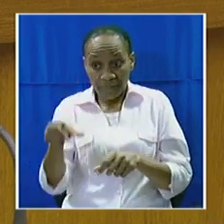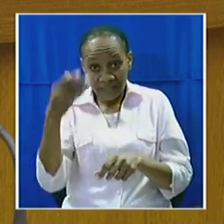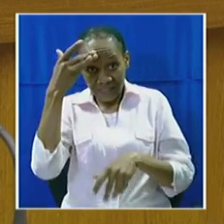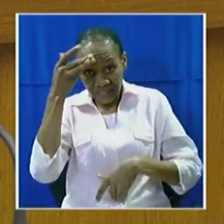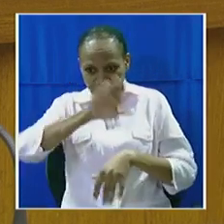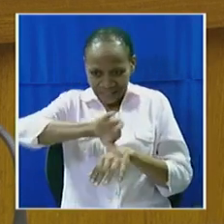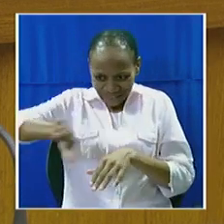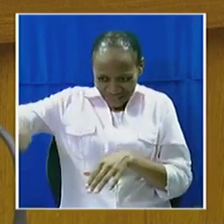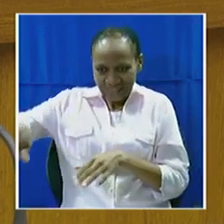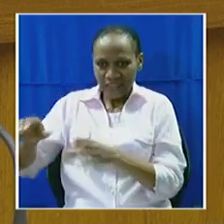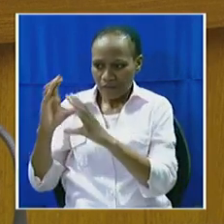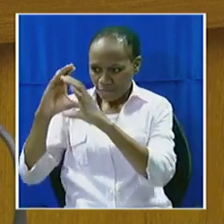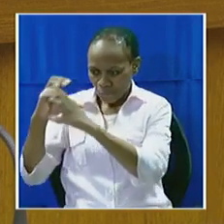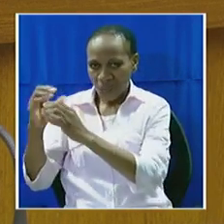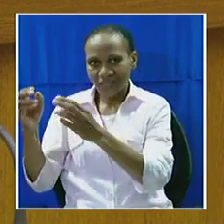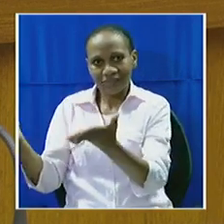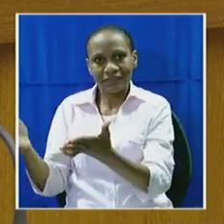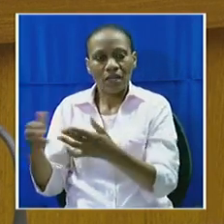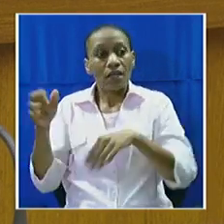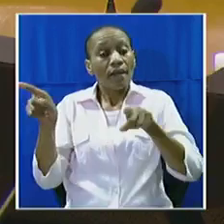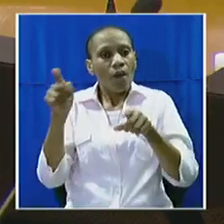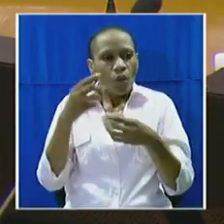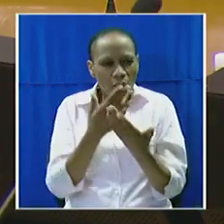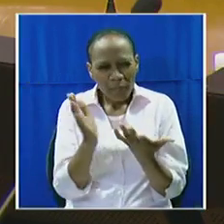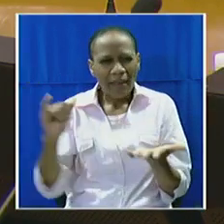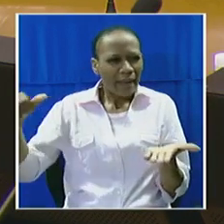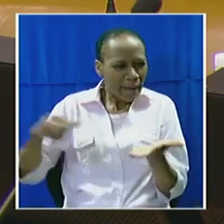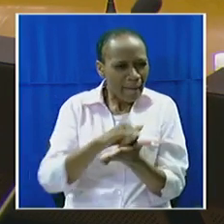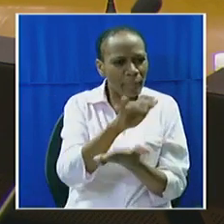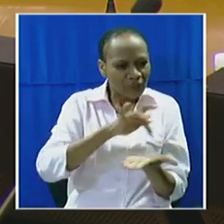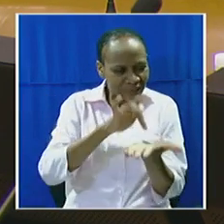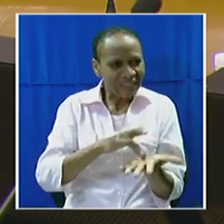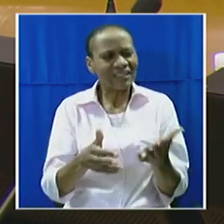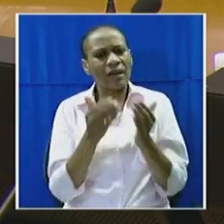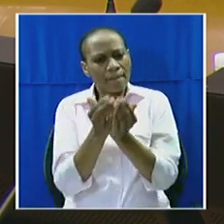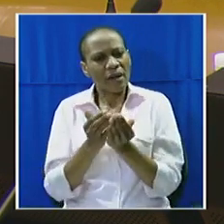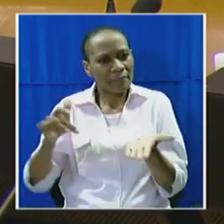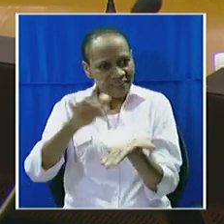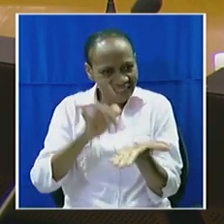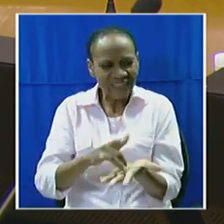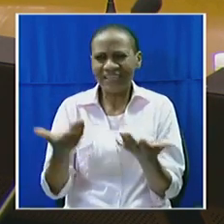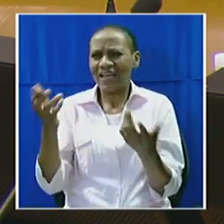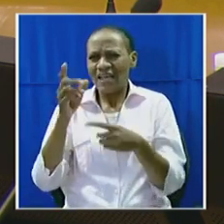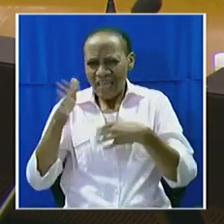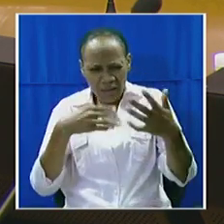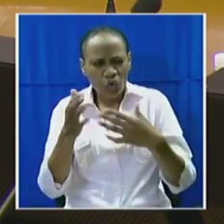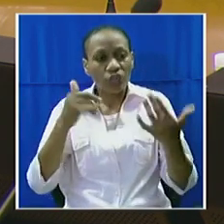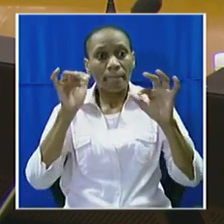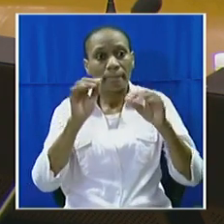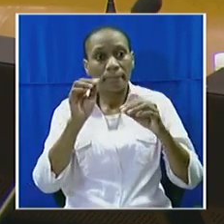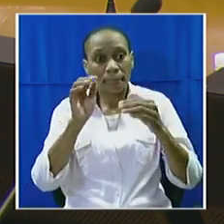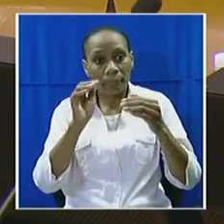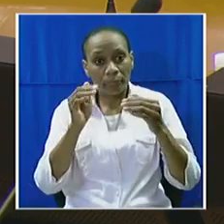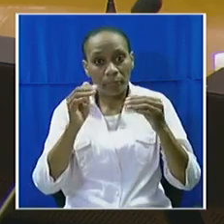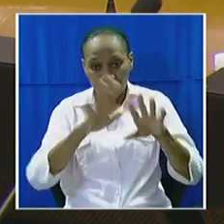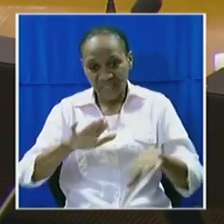cases, particularly at every airport, at every harbor, and at every border post. We no longer can afford